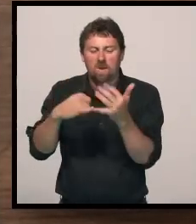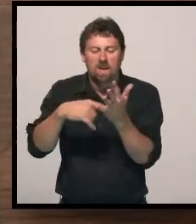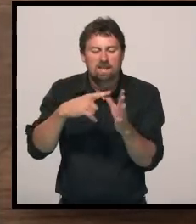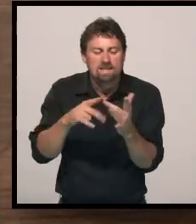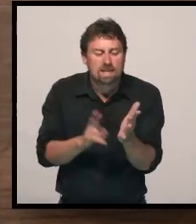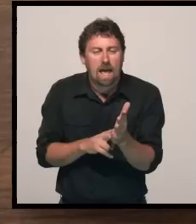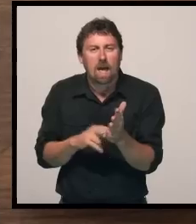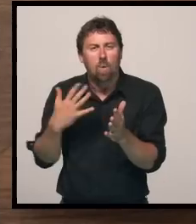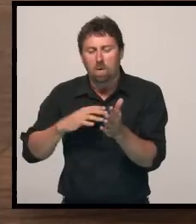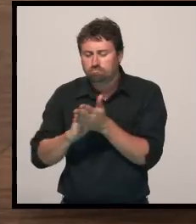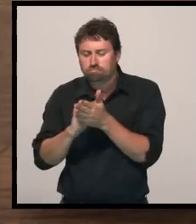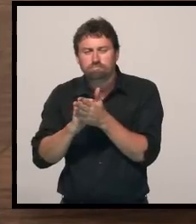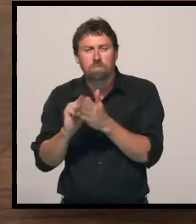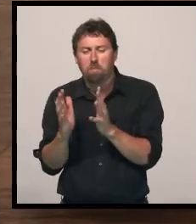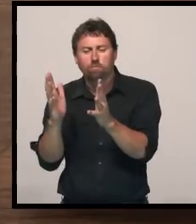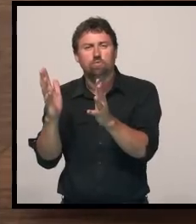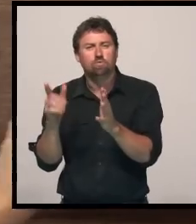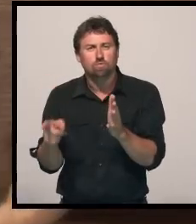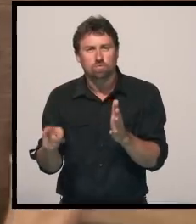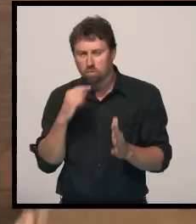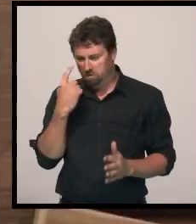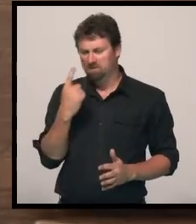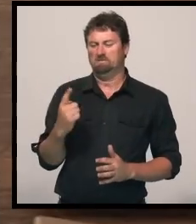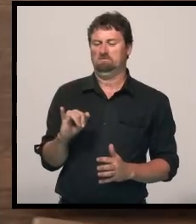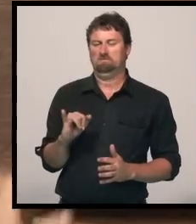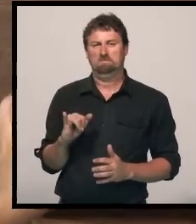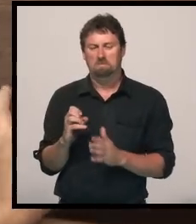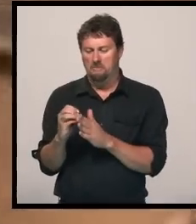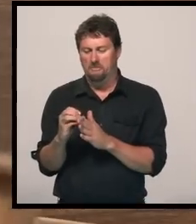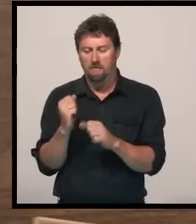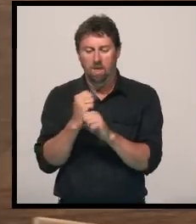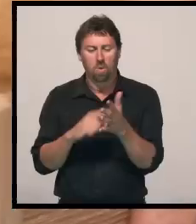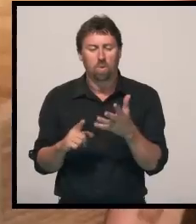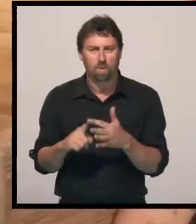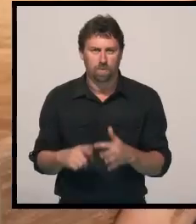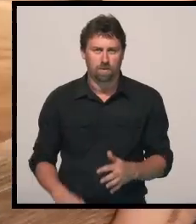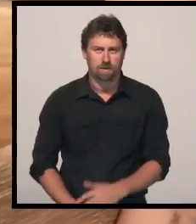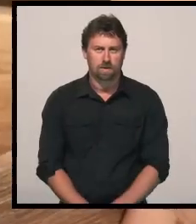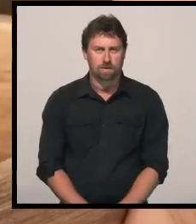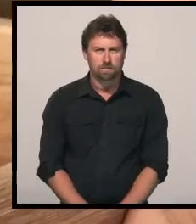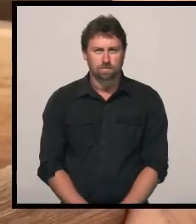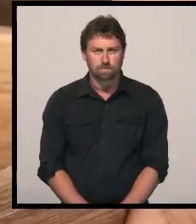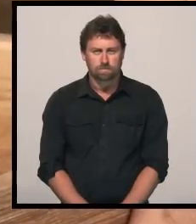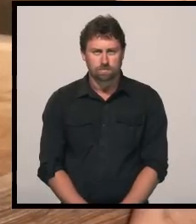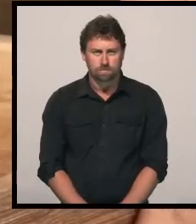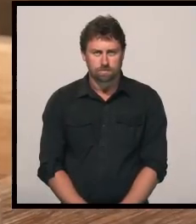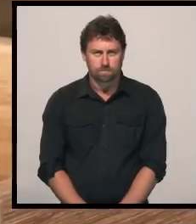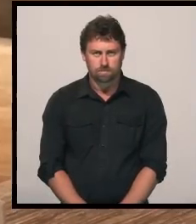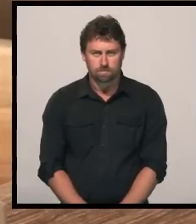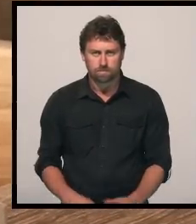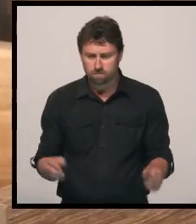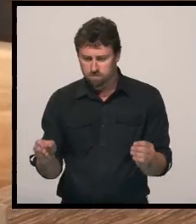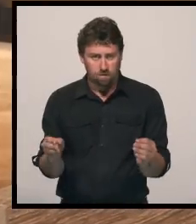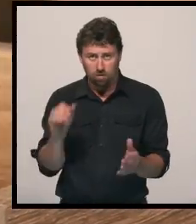polish your box, it's going to show through. We don't need the lid. Pop it on there and centralize